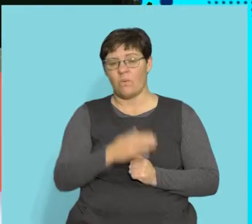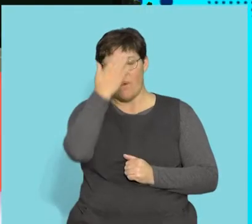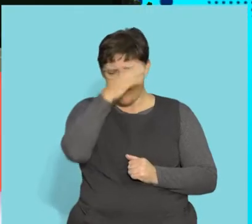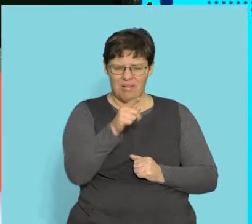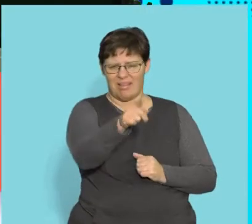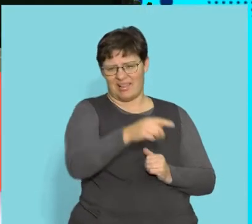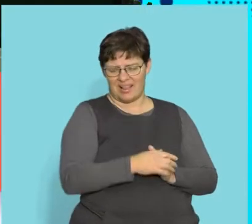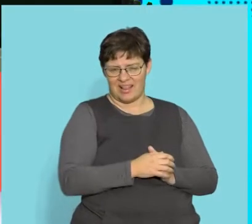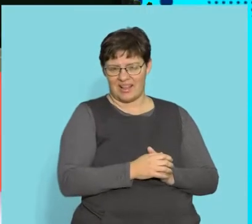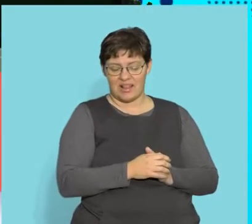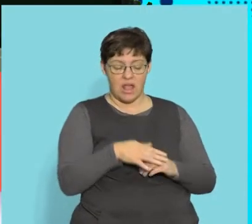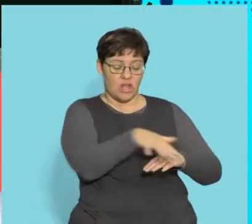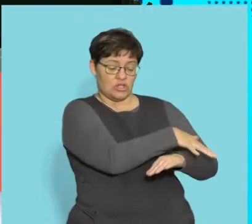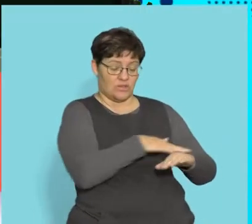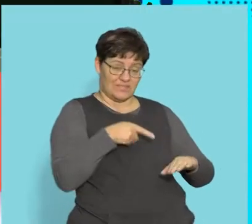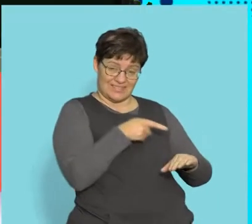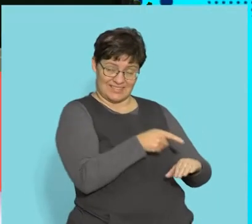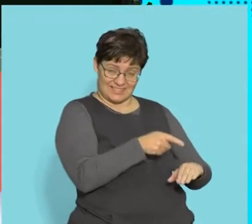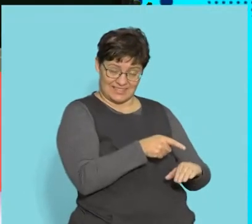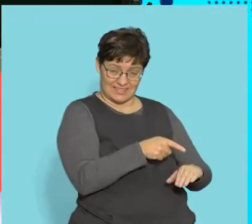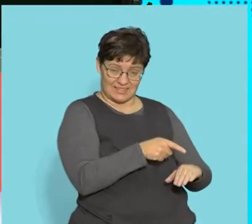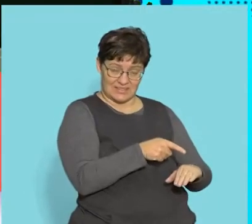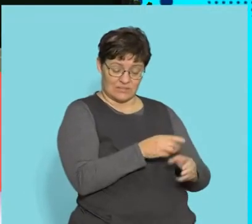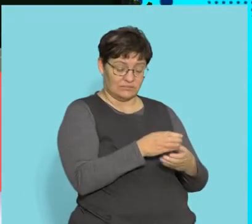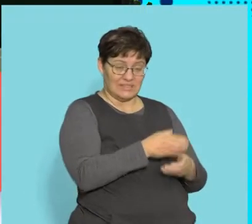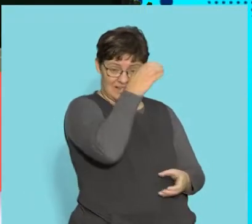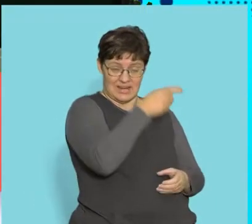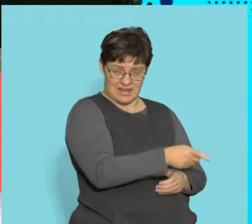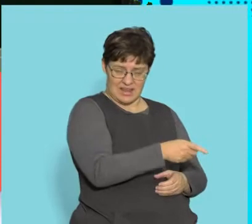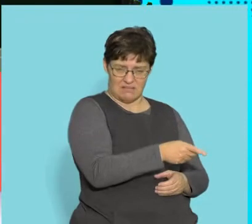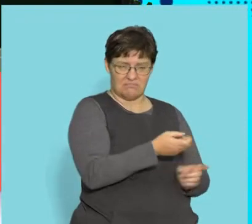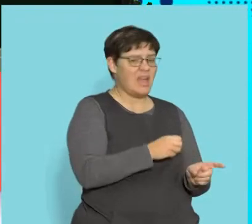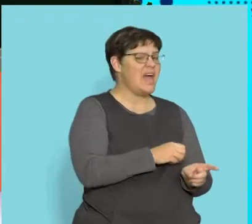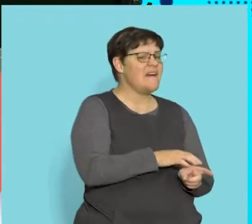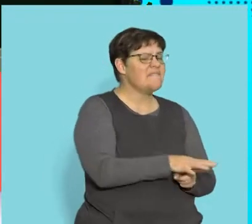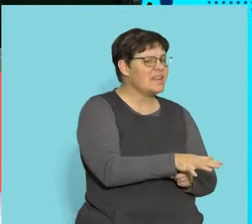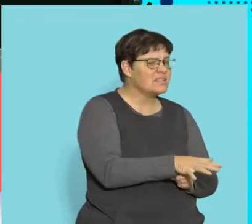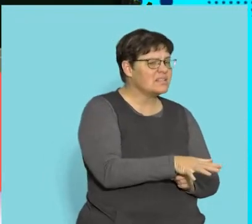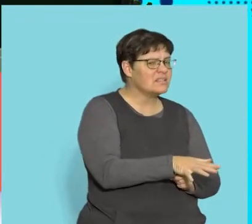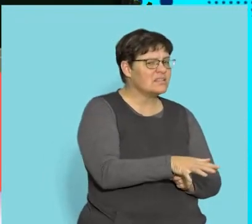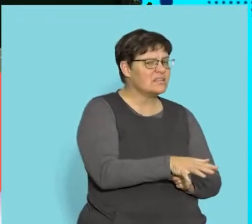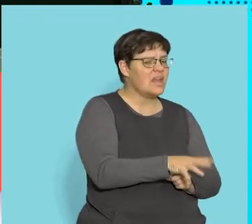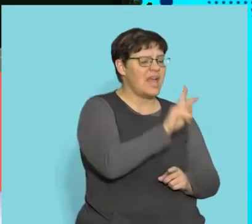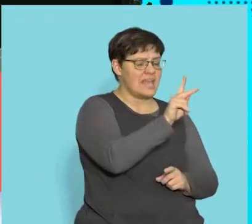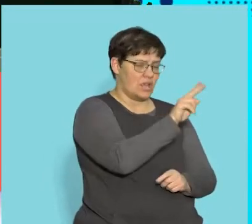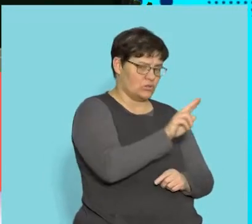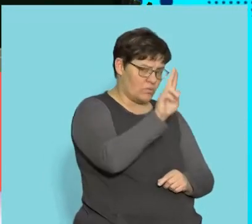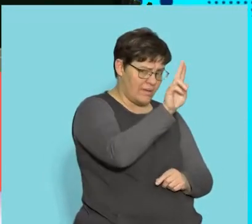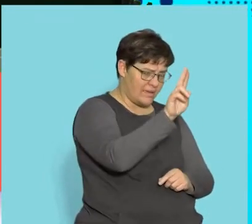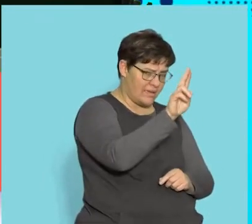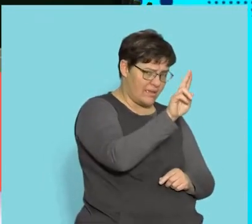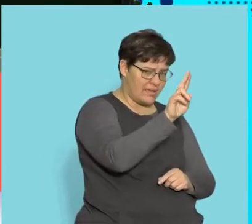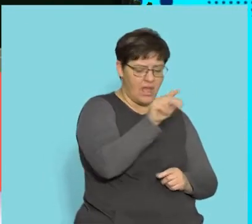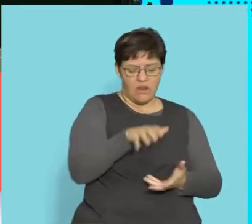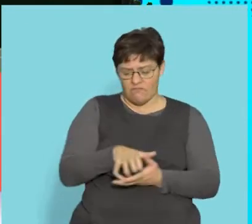So knowing that my surface area of my cylinder was affected as it was multiplied by